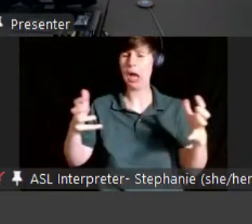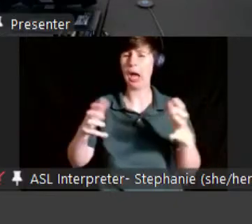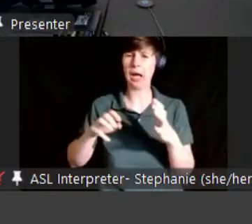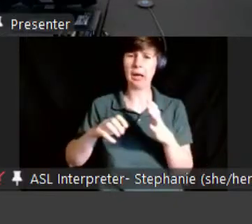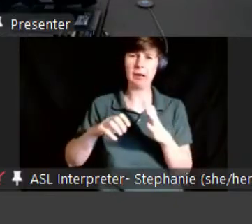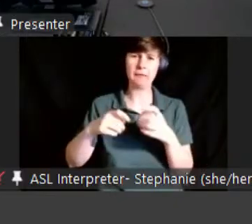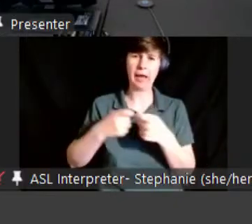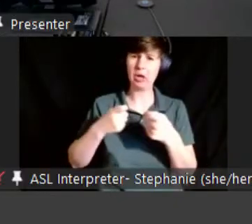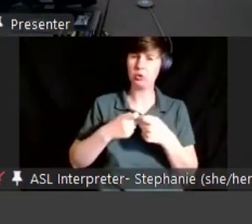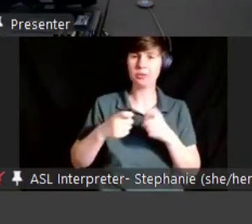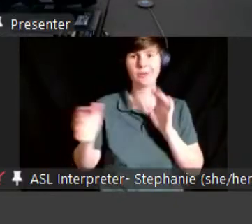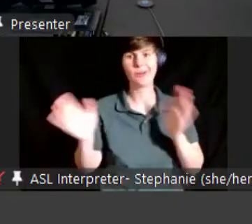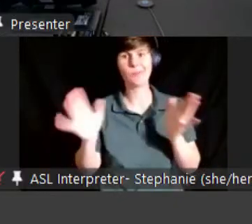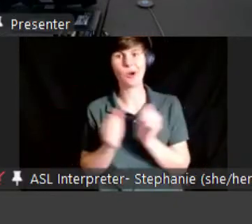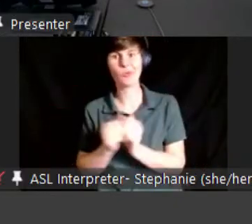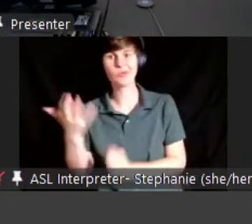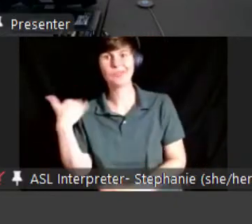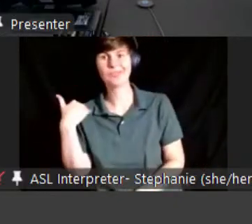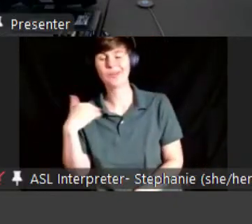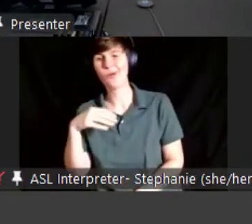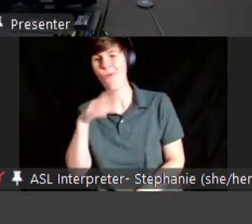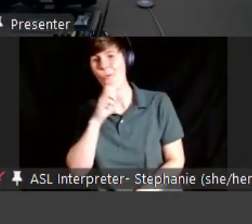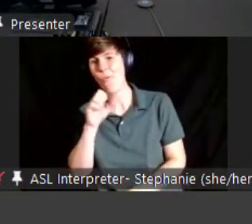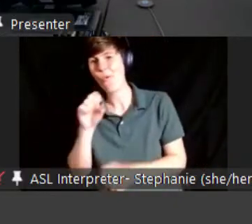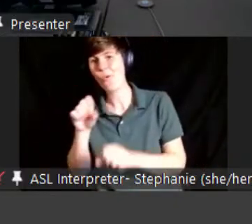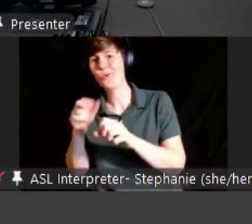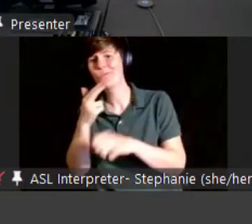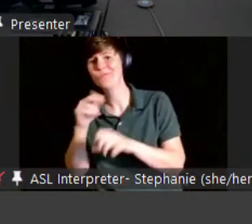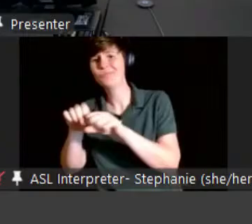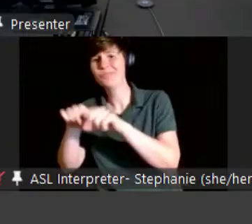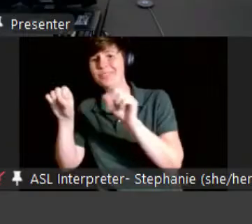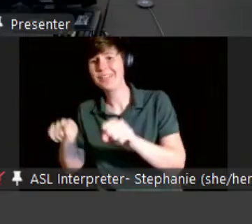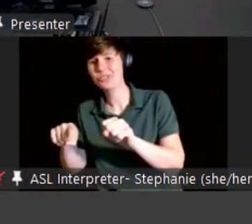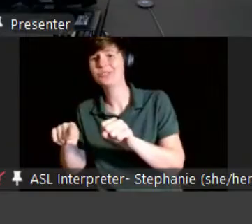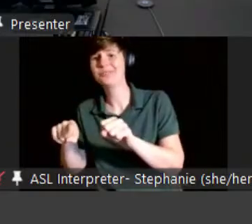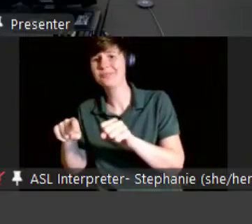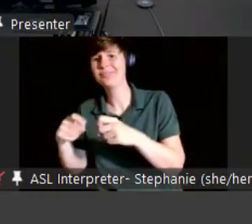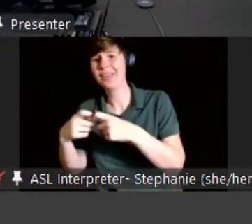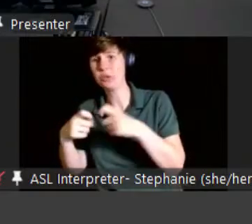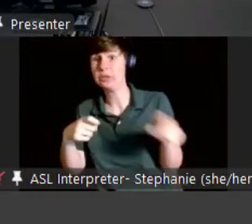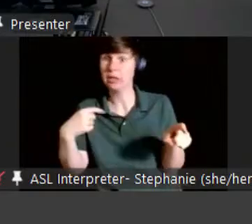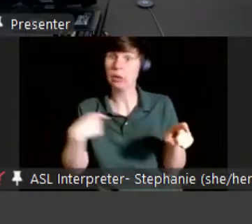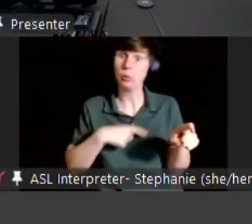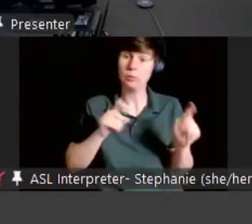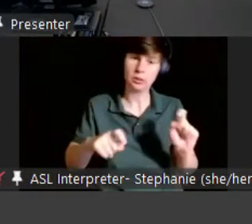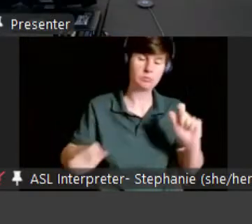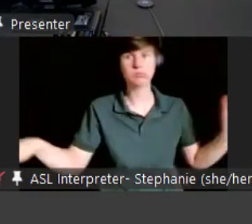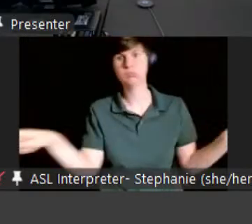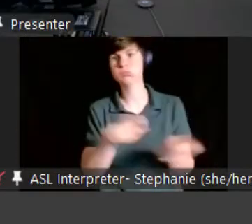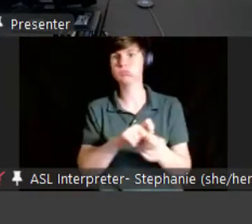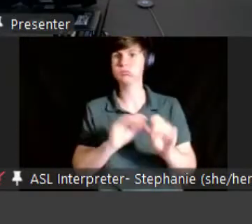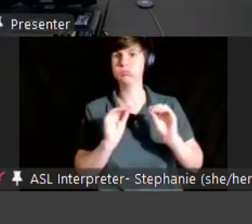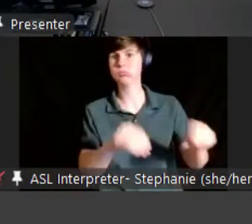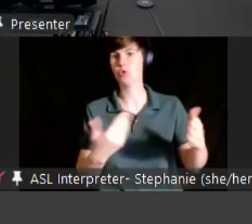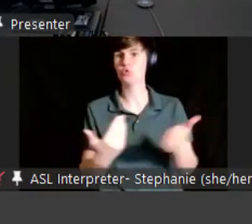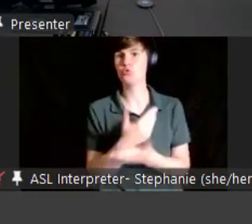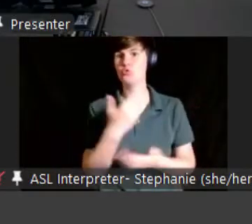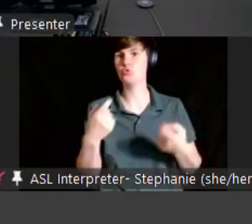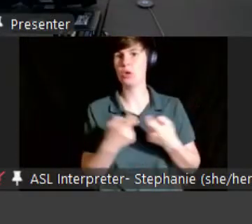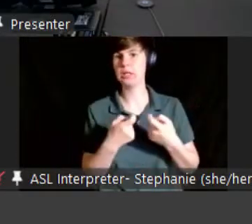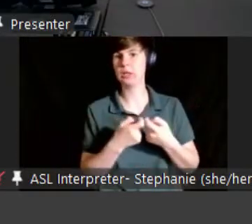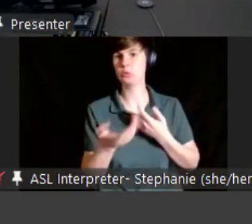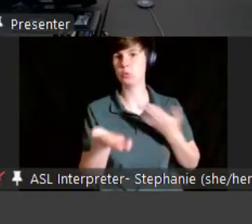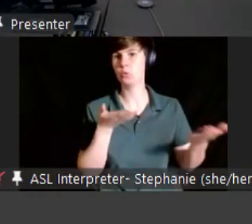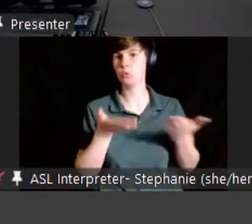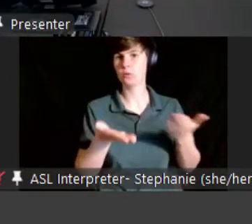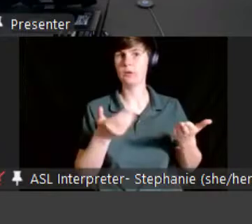than the older station, smaller station footprints would have been. So they all require brand new electrical services as part of the installation. That means we actually